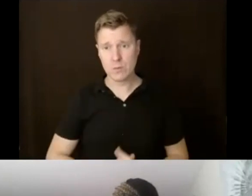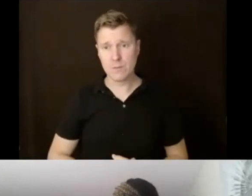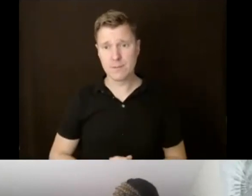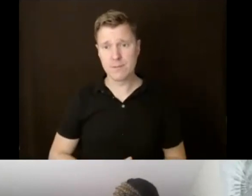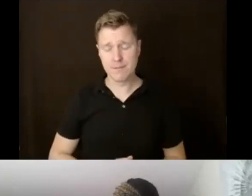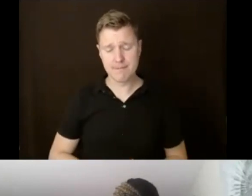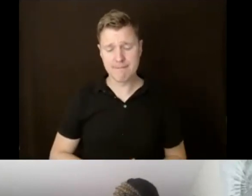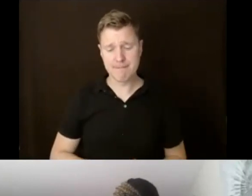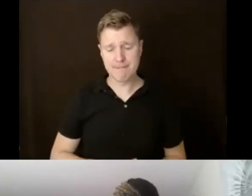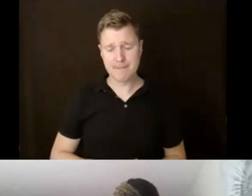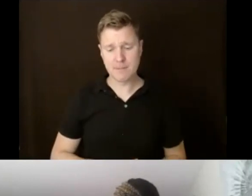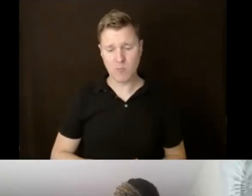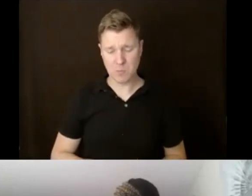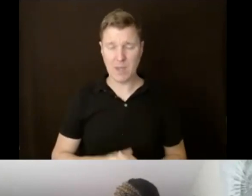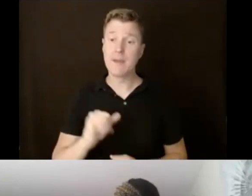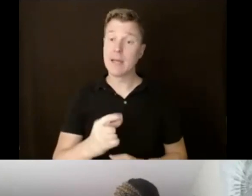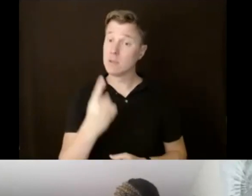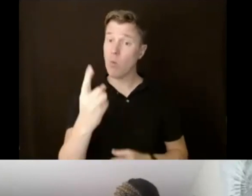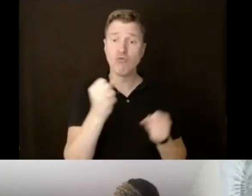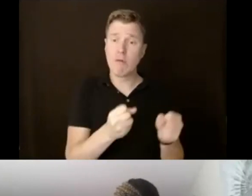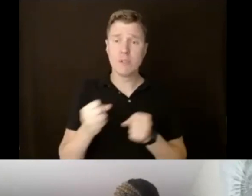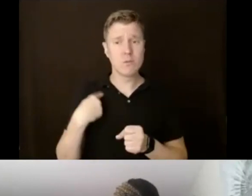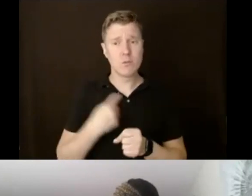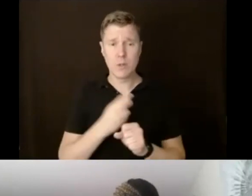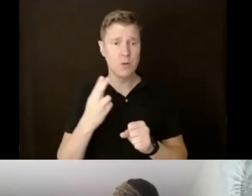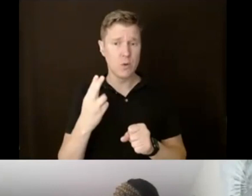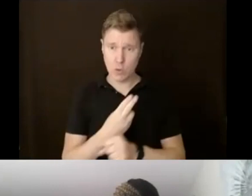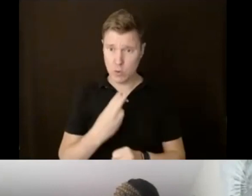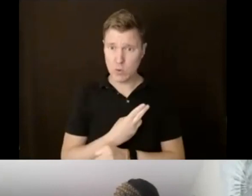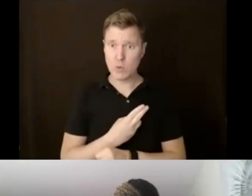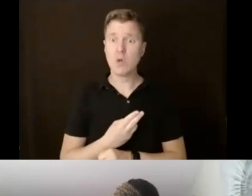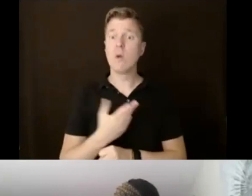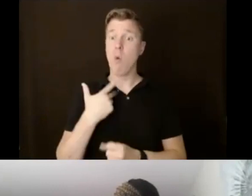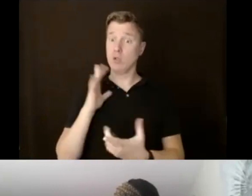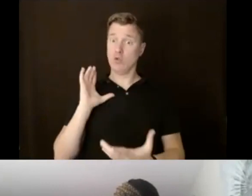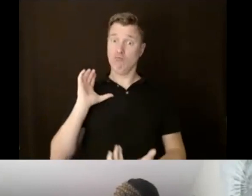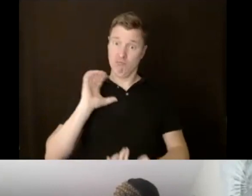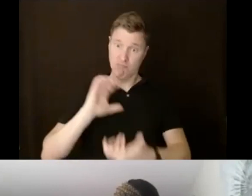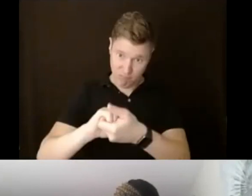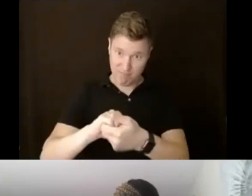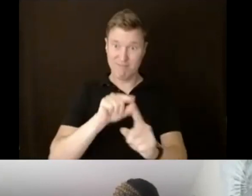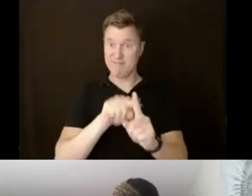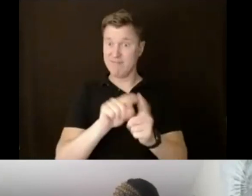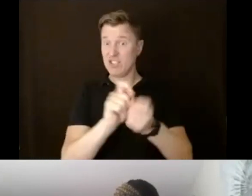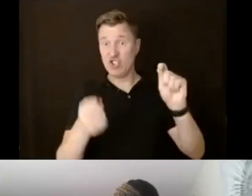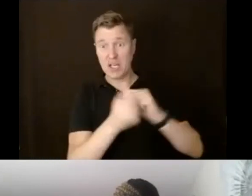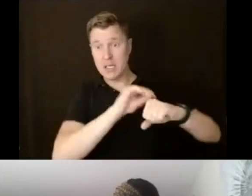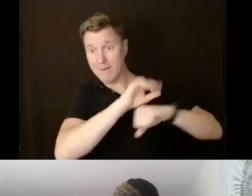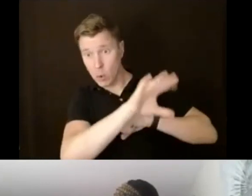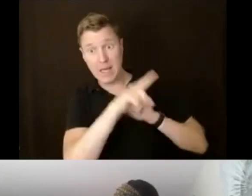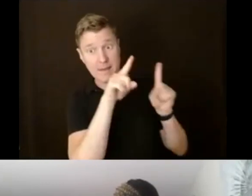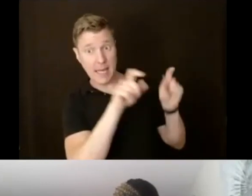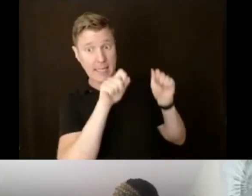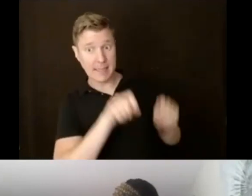this is one of the strategies that we use, which is we want to partner with change influencers, people who have the ability to create the kind